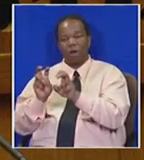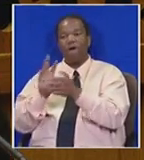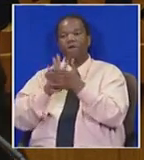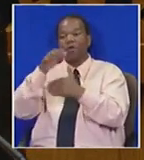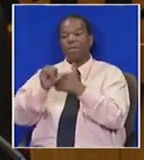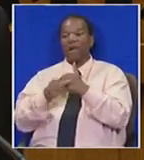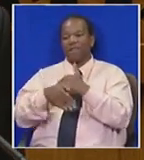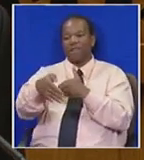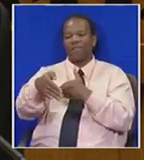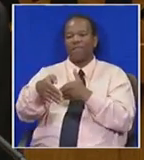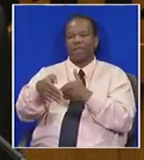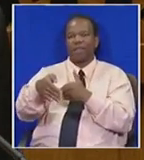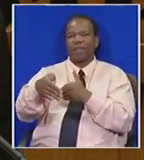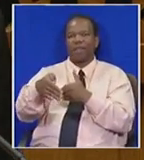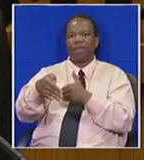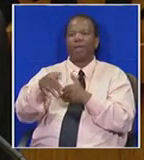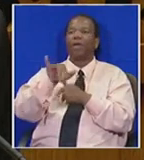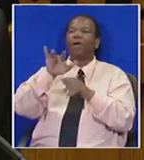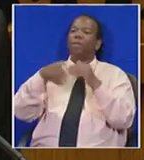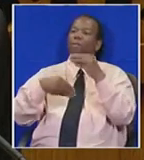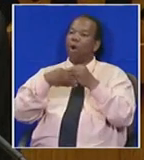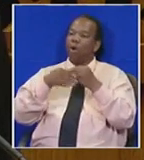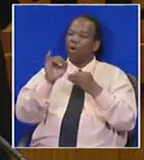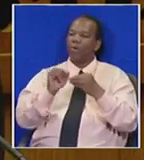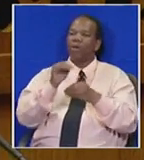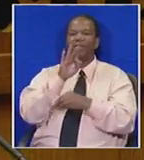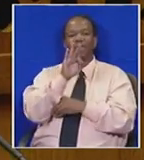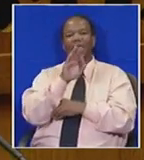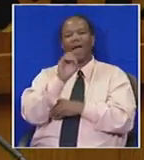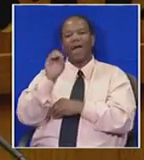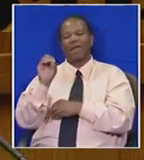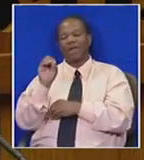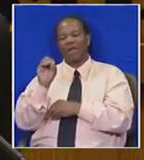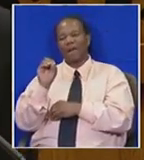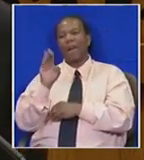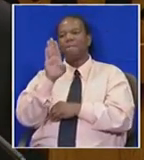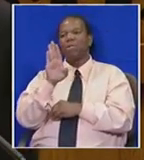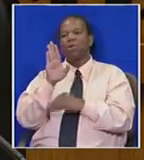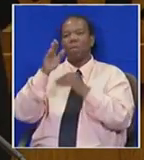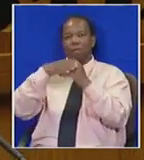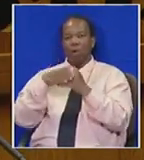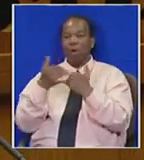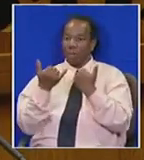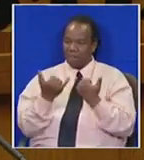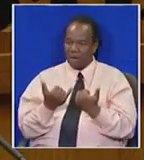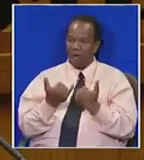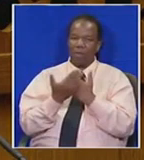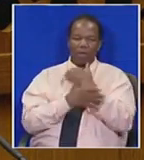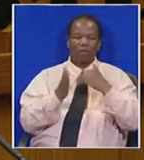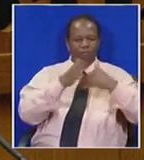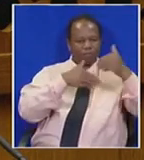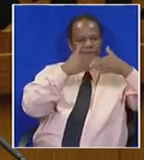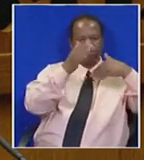the nation will invest more than 300 billion rand as we turn the country into a construction site and